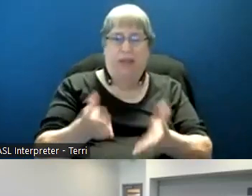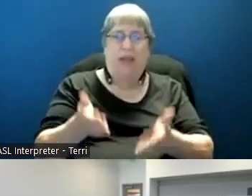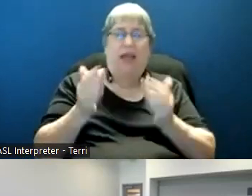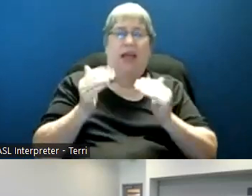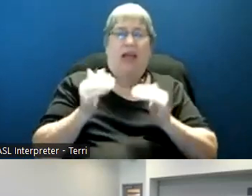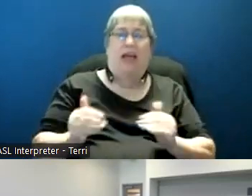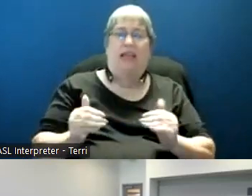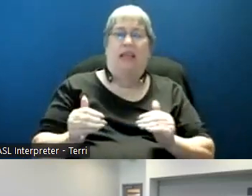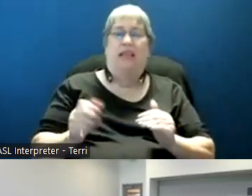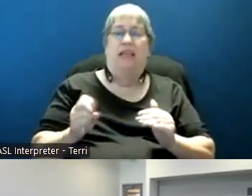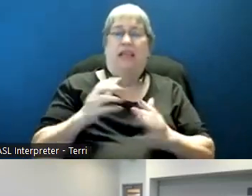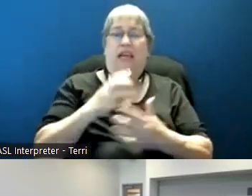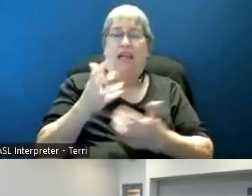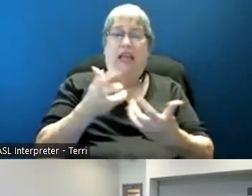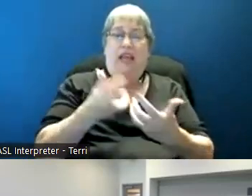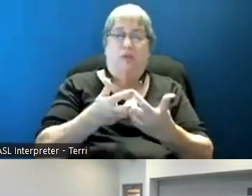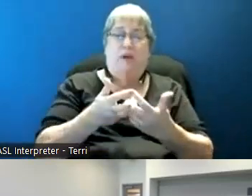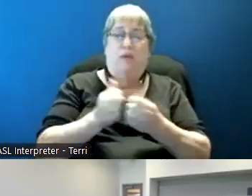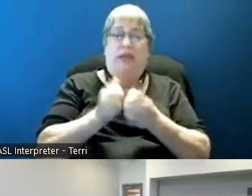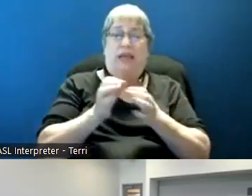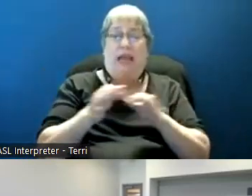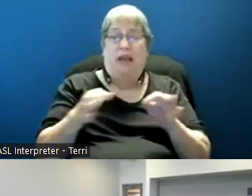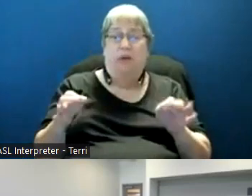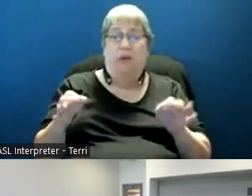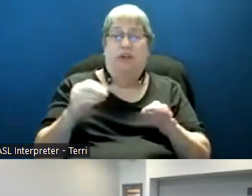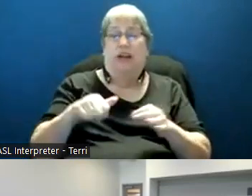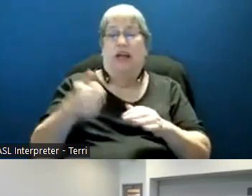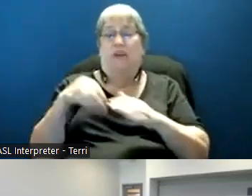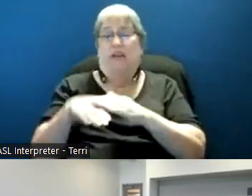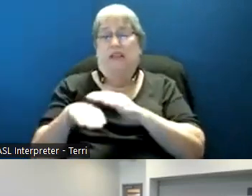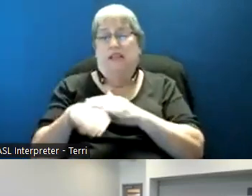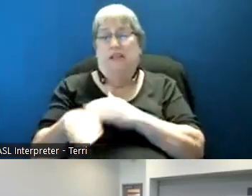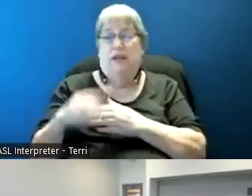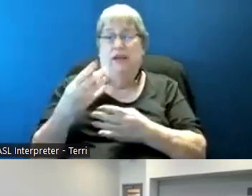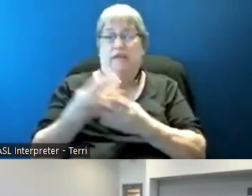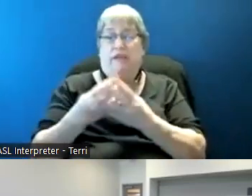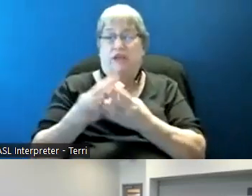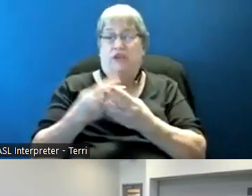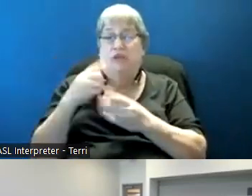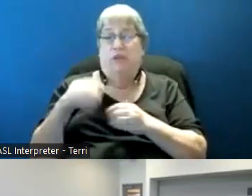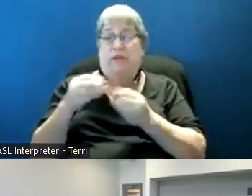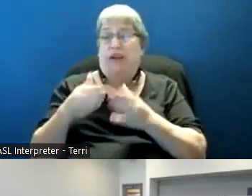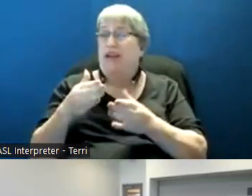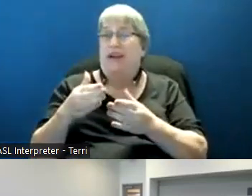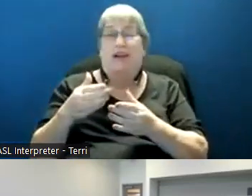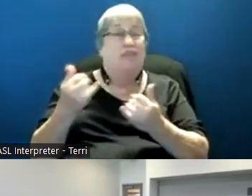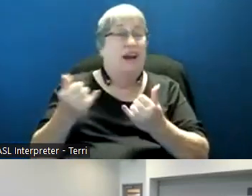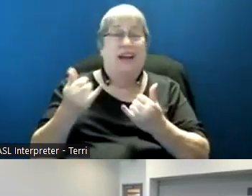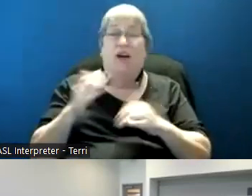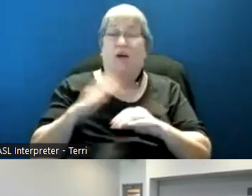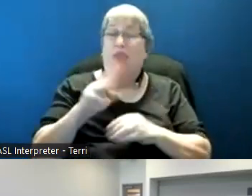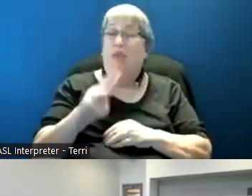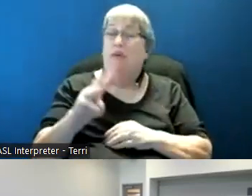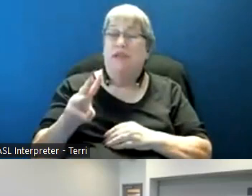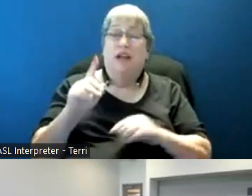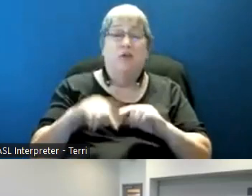accessibility filters for provider search on the website. So the Health First, you can't actually filter for language.